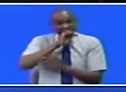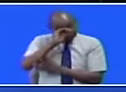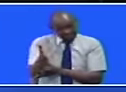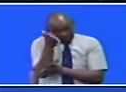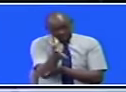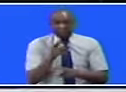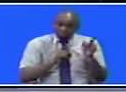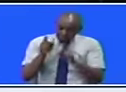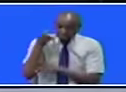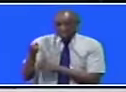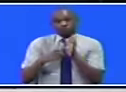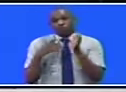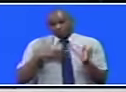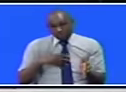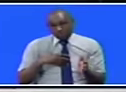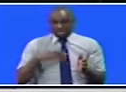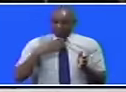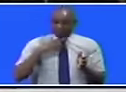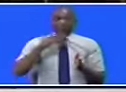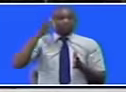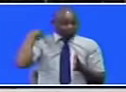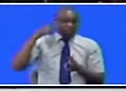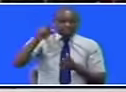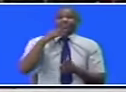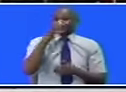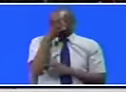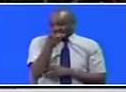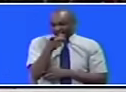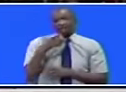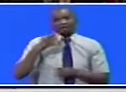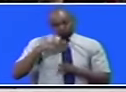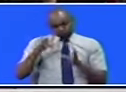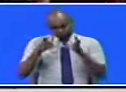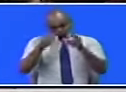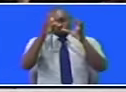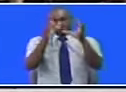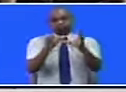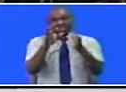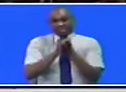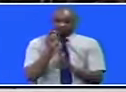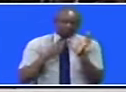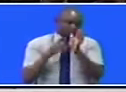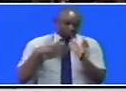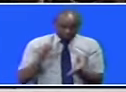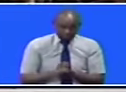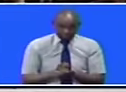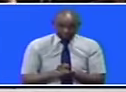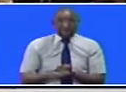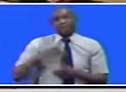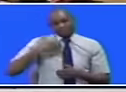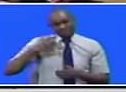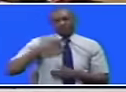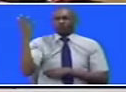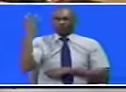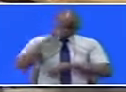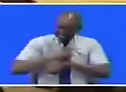stopping in front of a balcony where Castro gave a speech following his revolution's triumph in 1959. Like other crowds along the